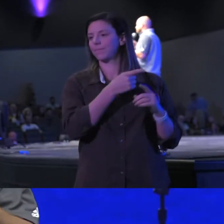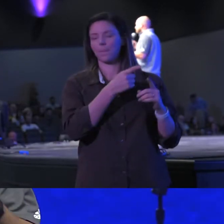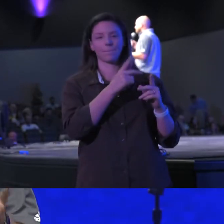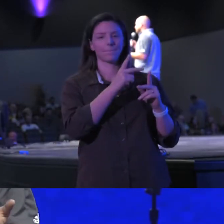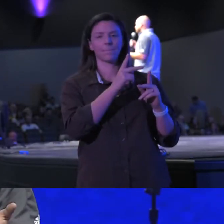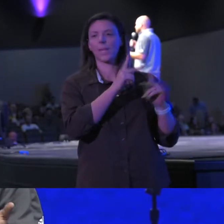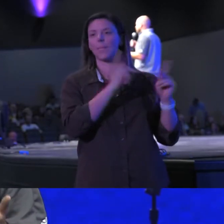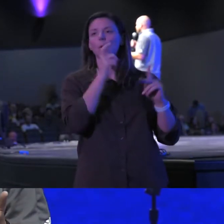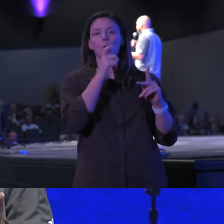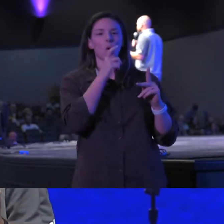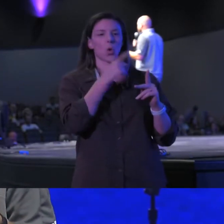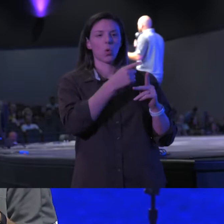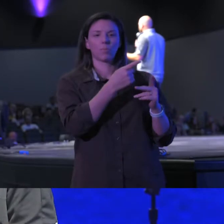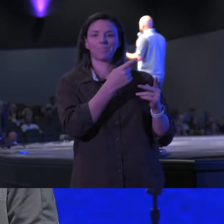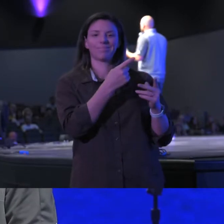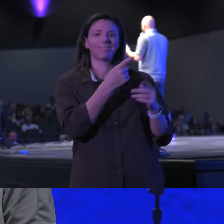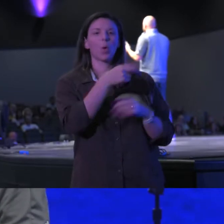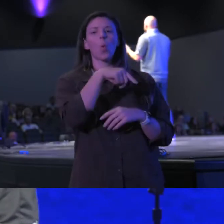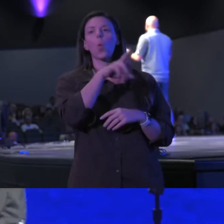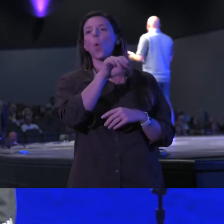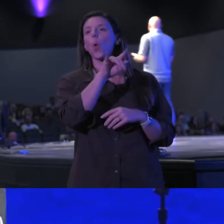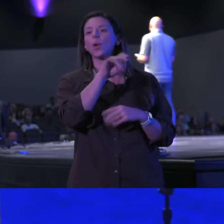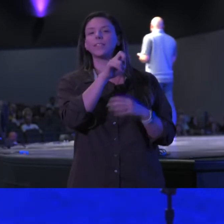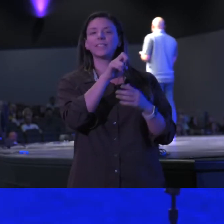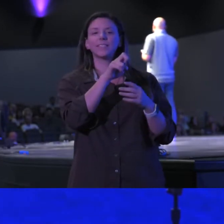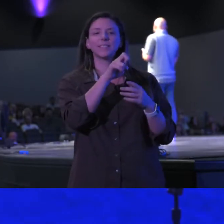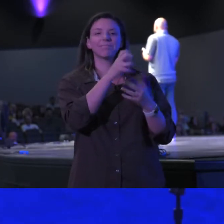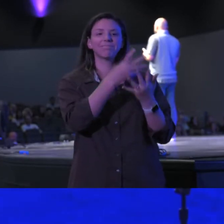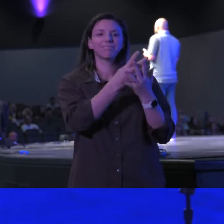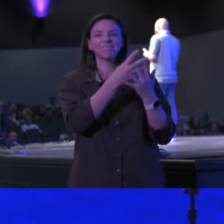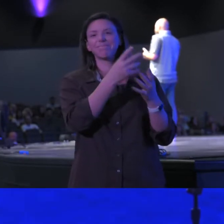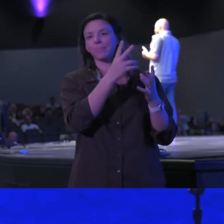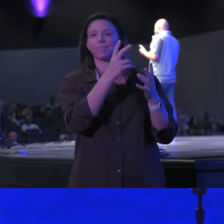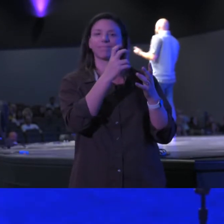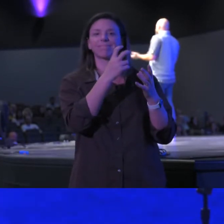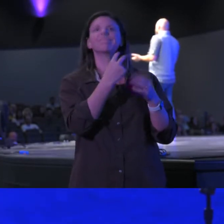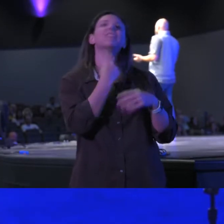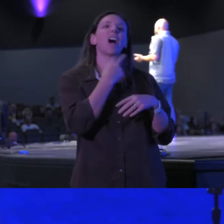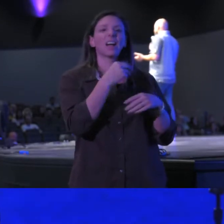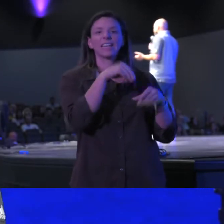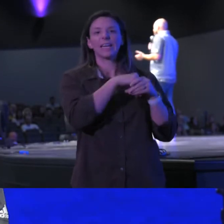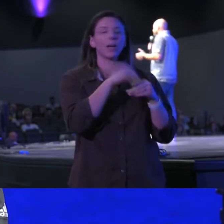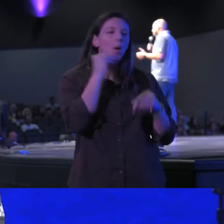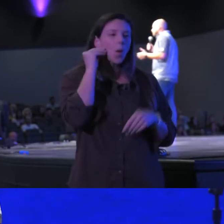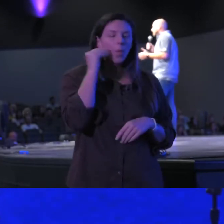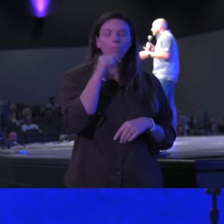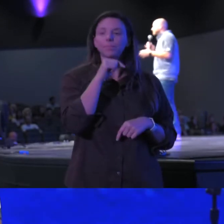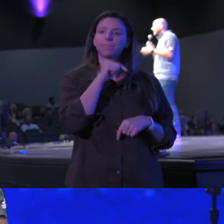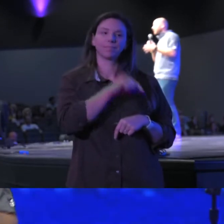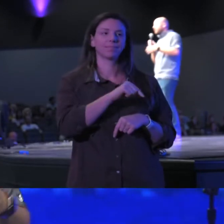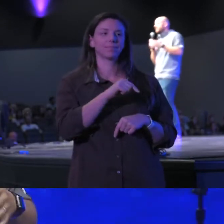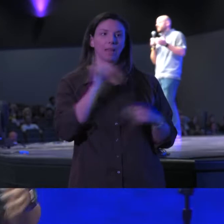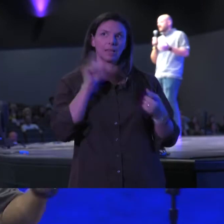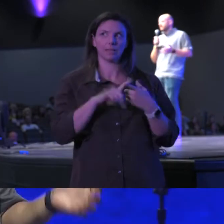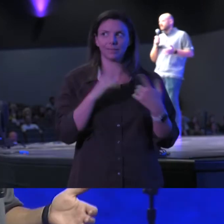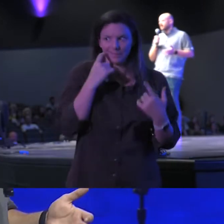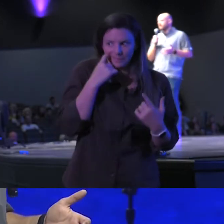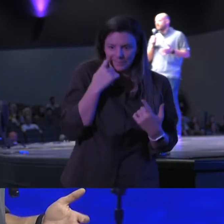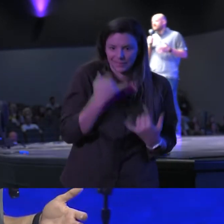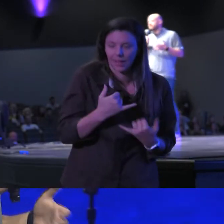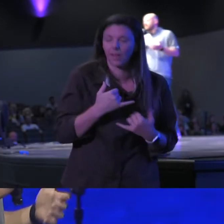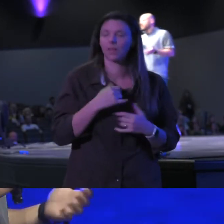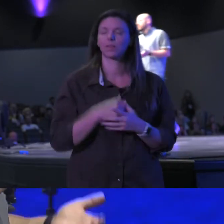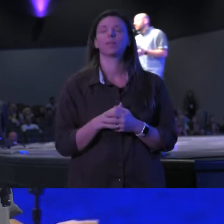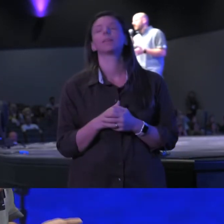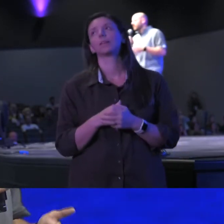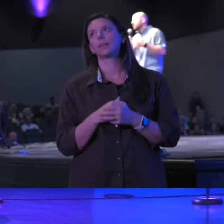now starting to be able to go outside and do some work that they've been itching to do. I think when I'm not with them,